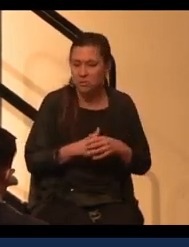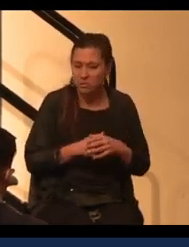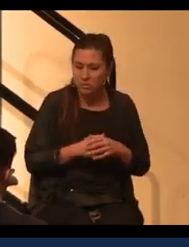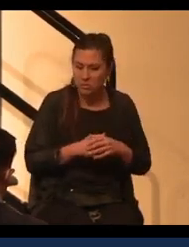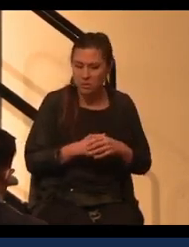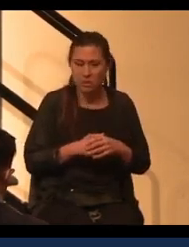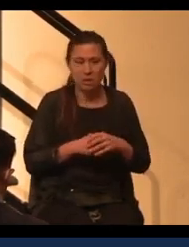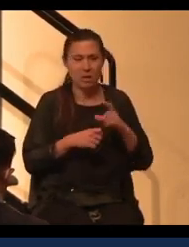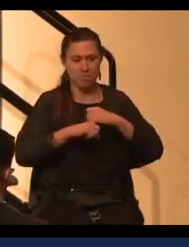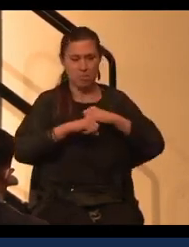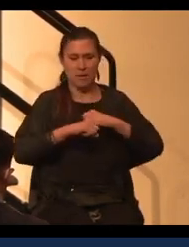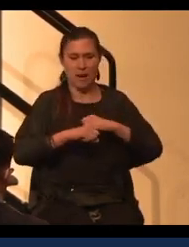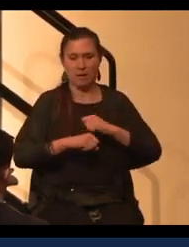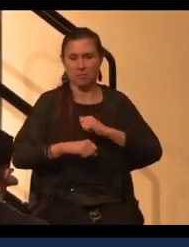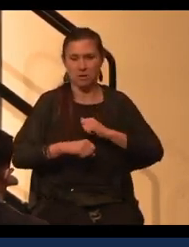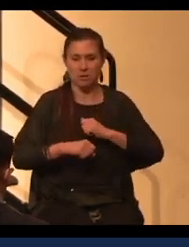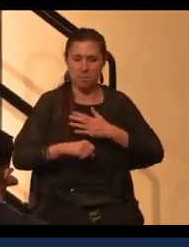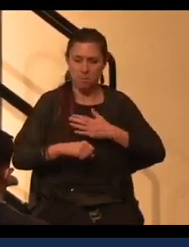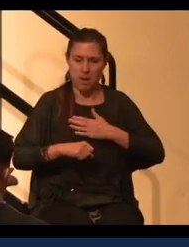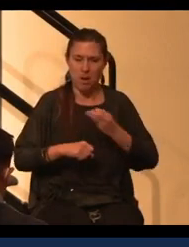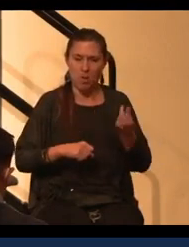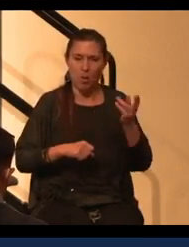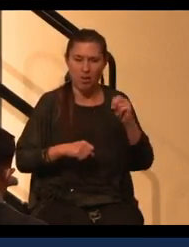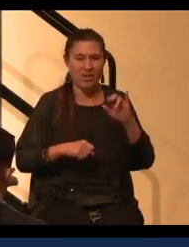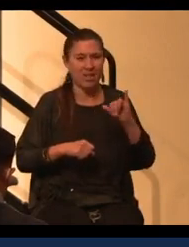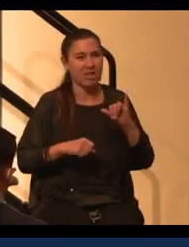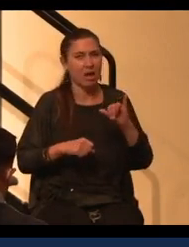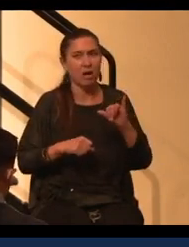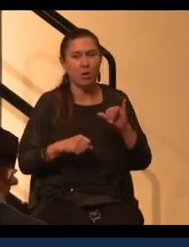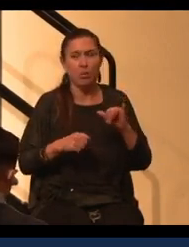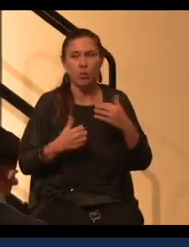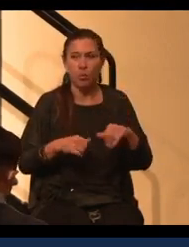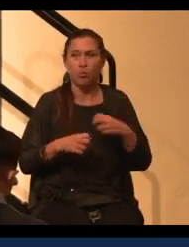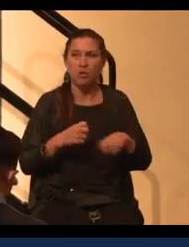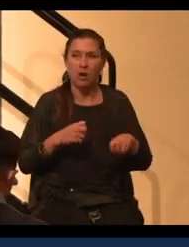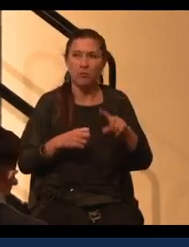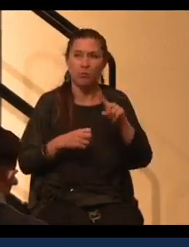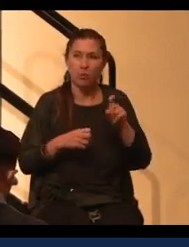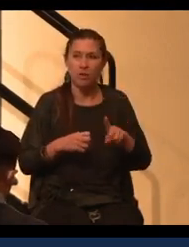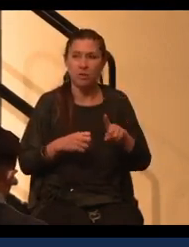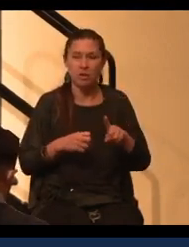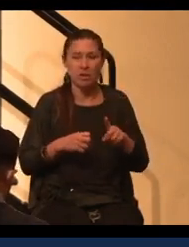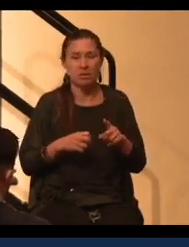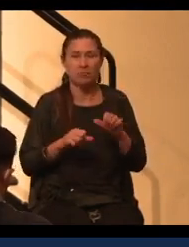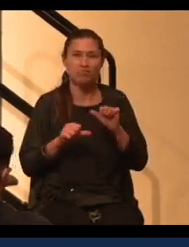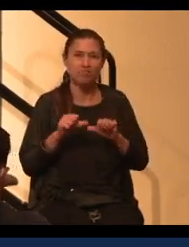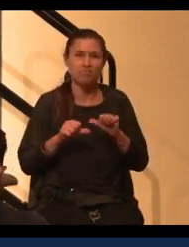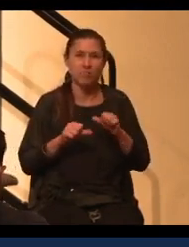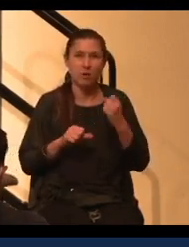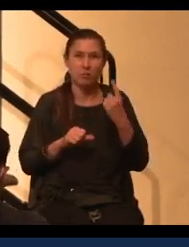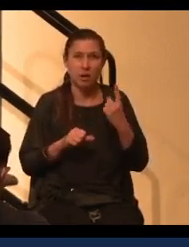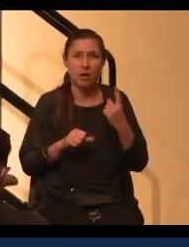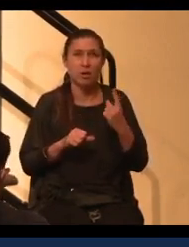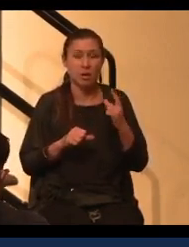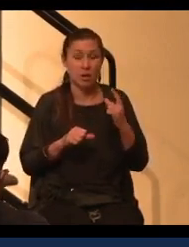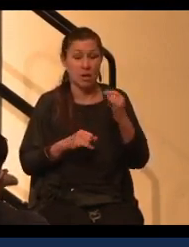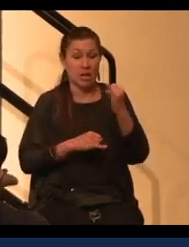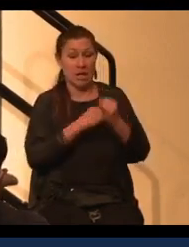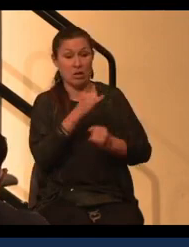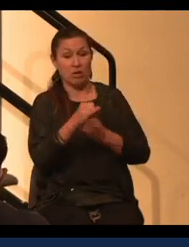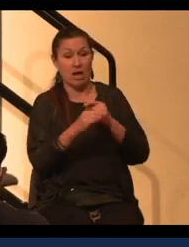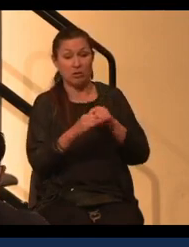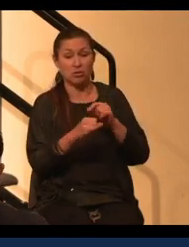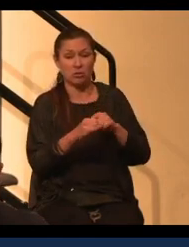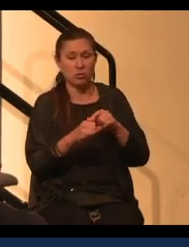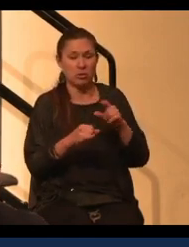order to protect our own. And I think these are really difficult questions for us to grapple with, but when we talk about internationals, I